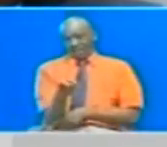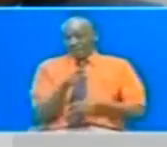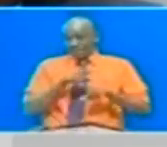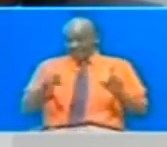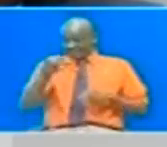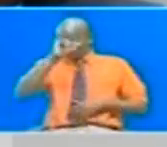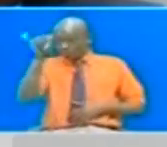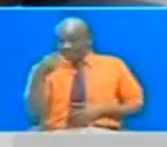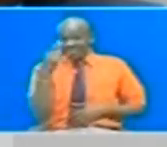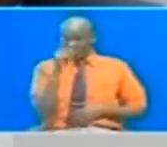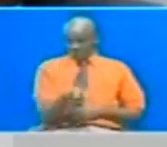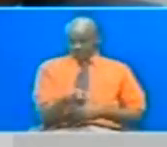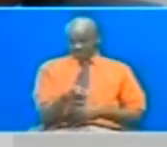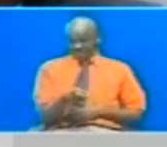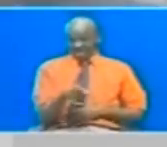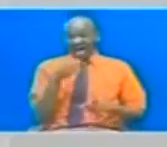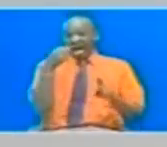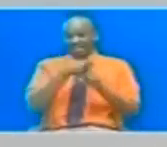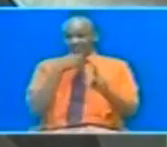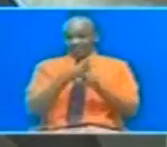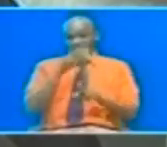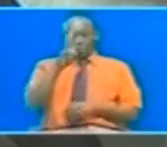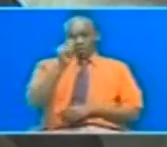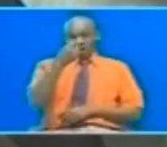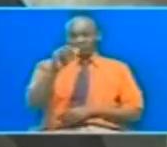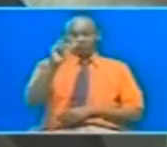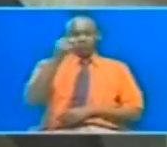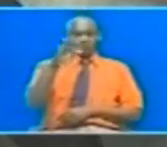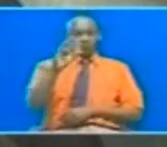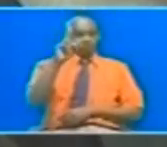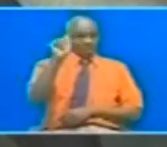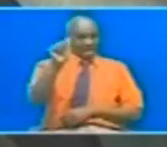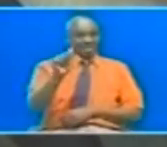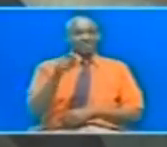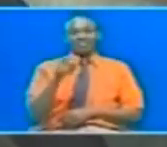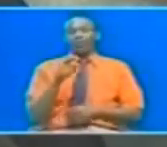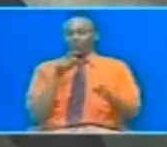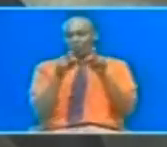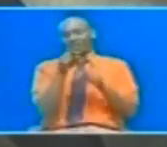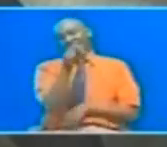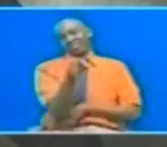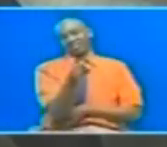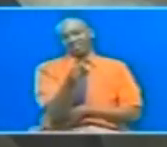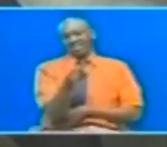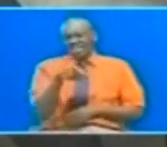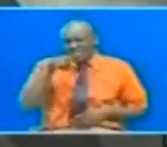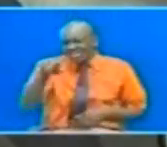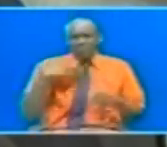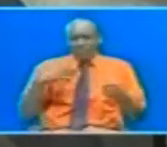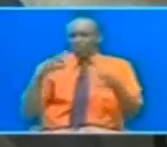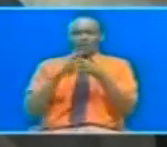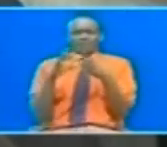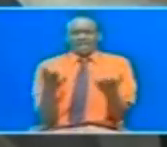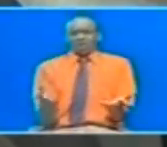also turning the heat on activist Ken Wafula. On what grounds are they collaborating with the defense witness? To